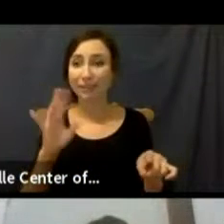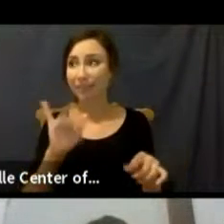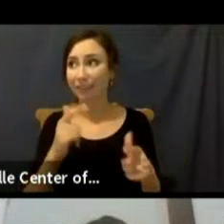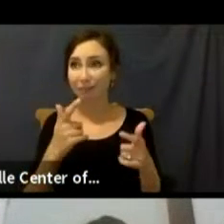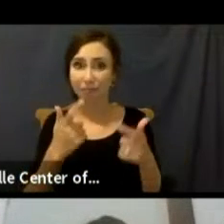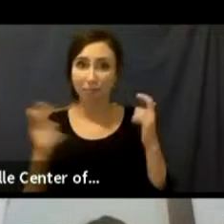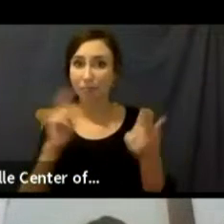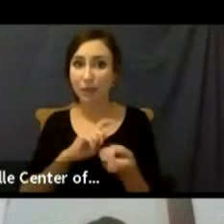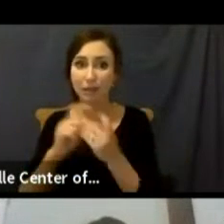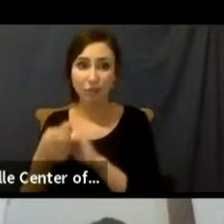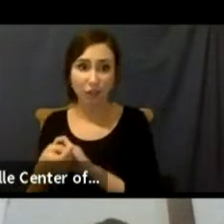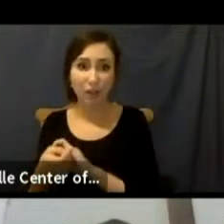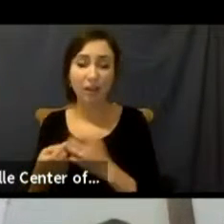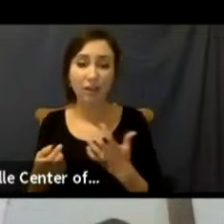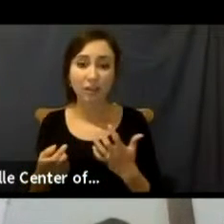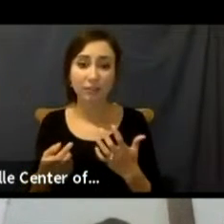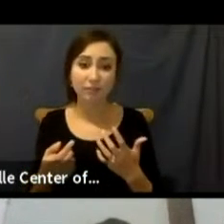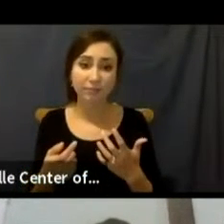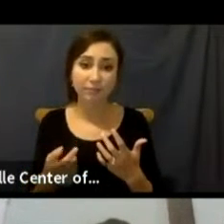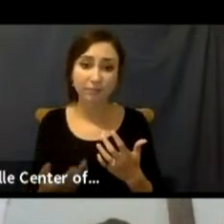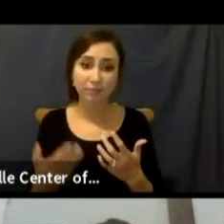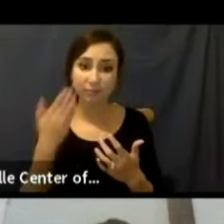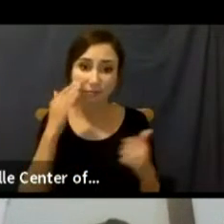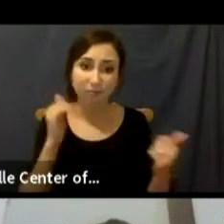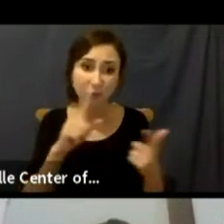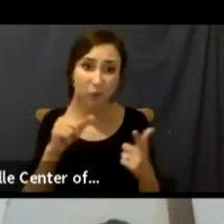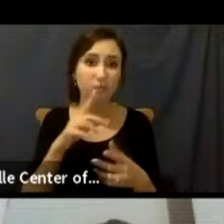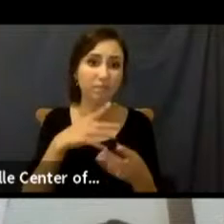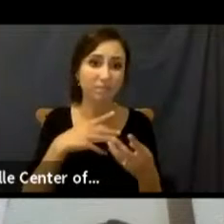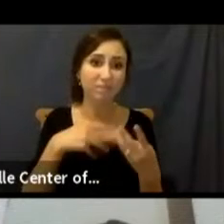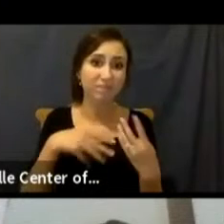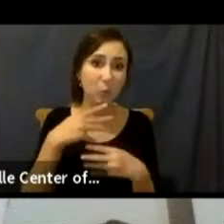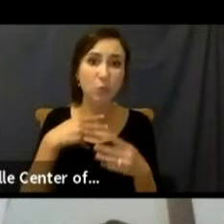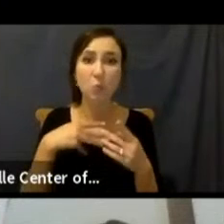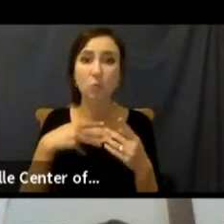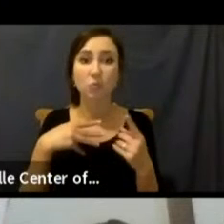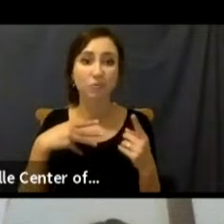given all the social and political